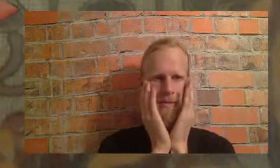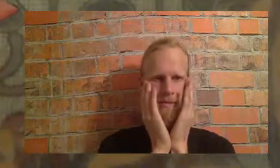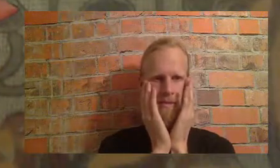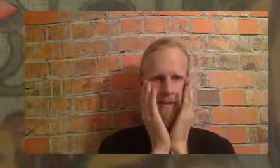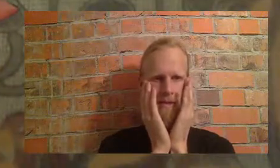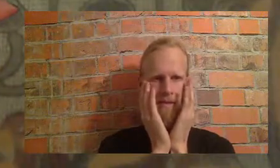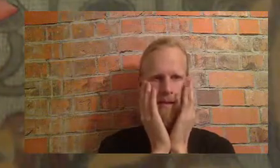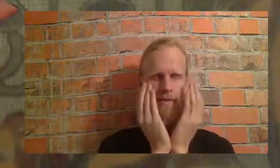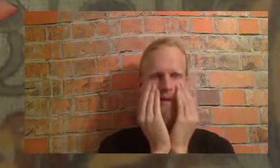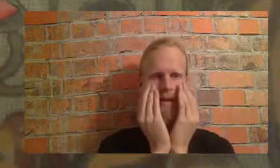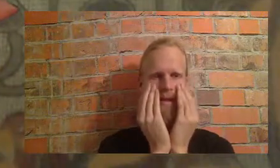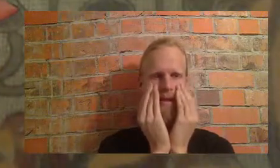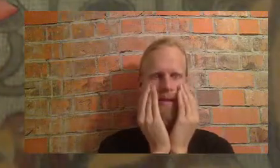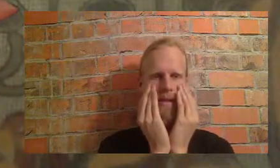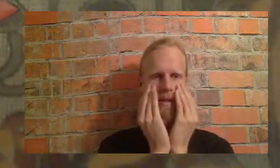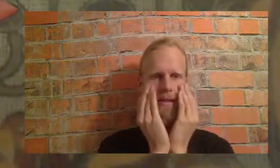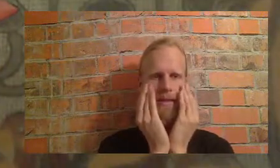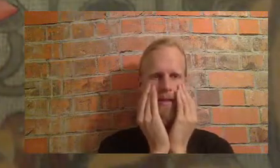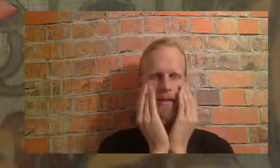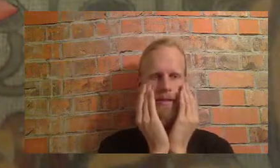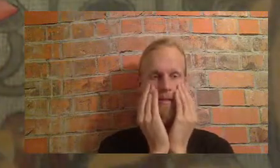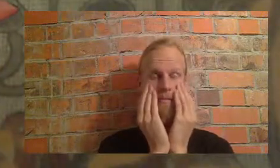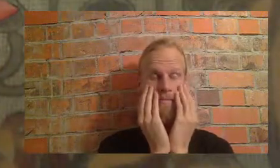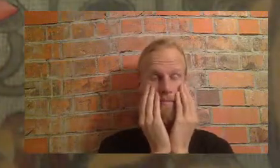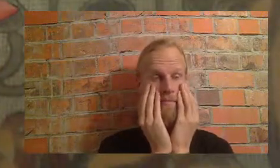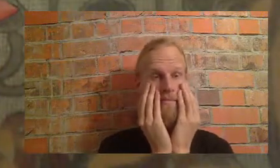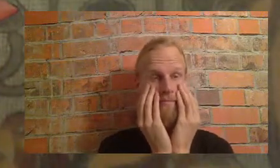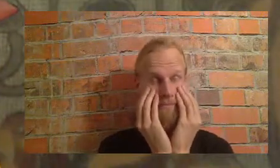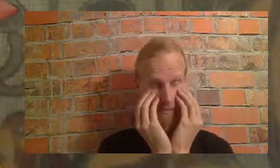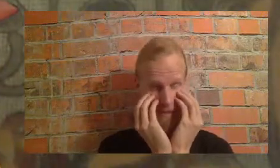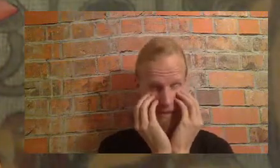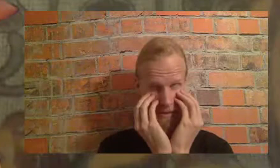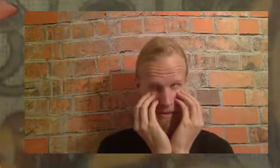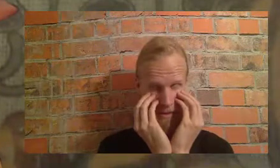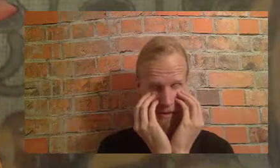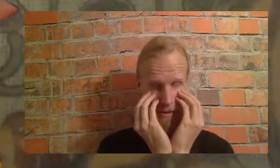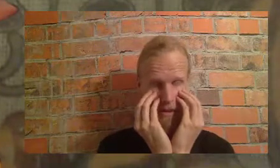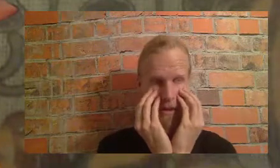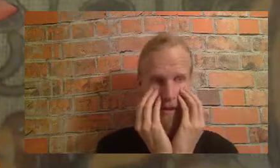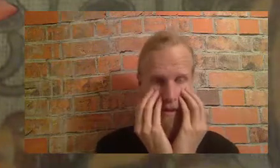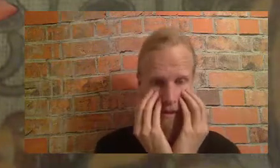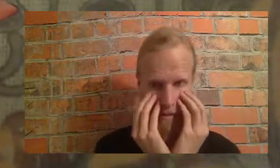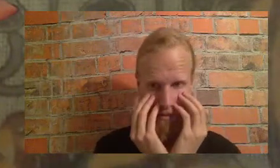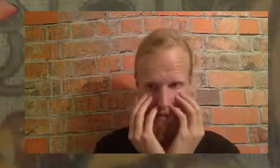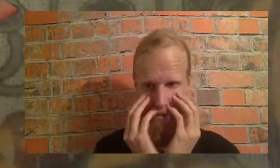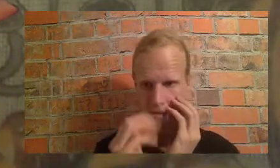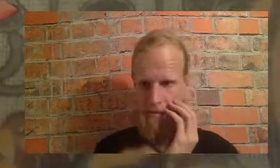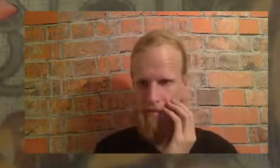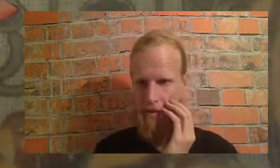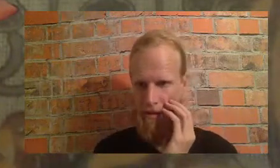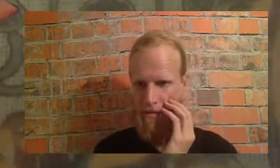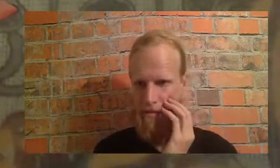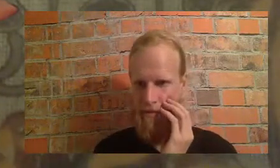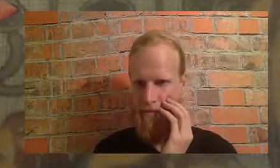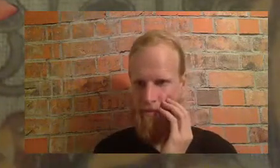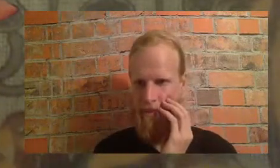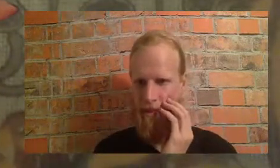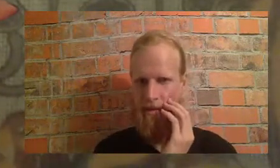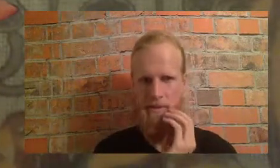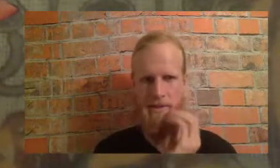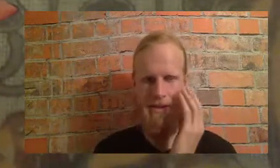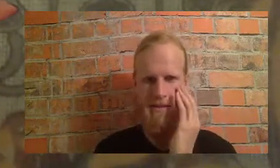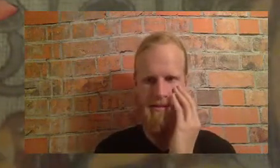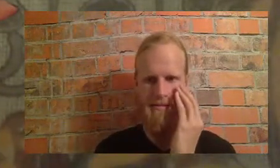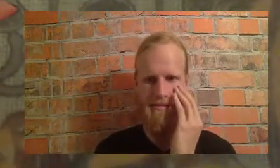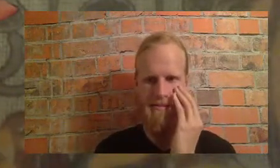including patterns in my family where I saw. Tune in and see if you saw people in your family suffering in a similar